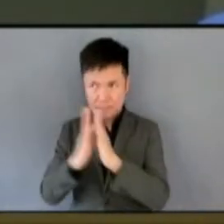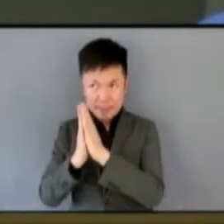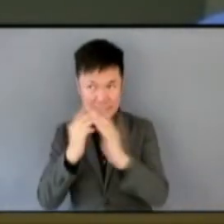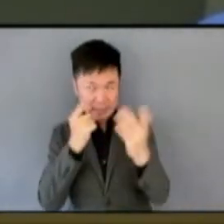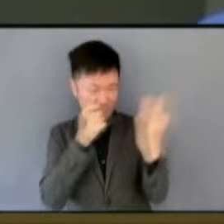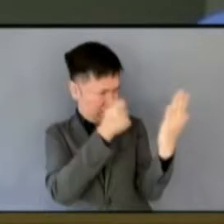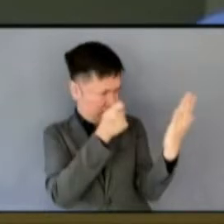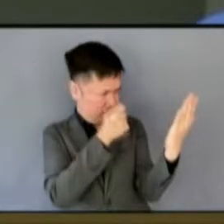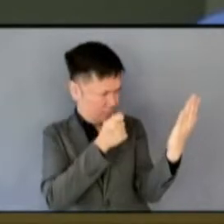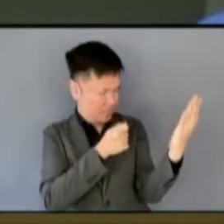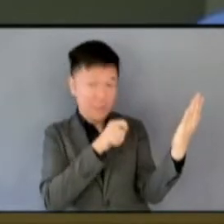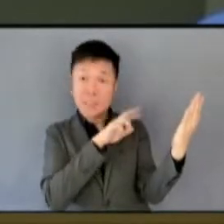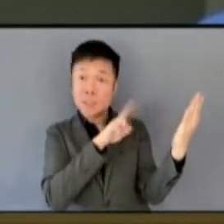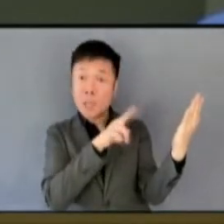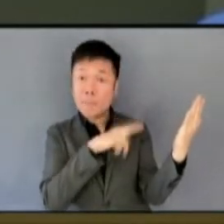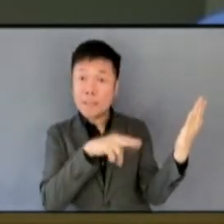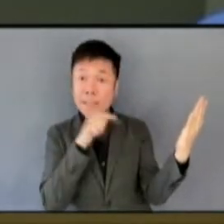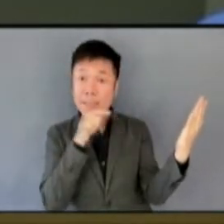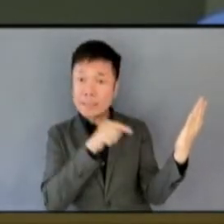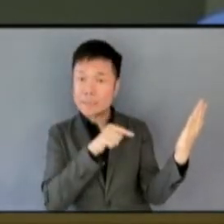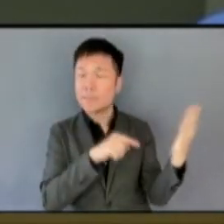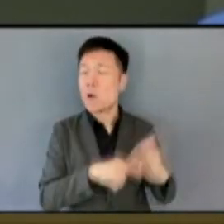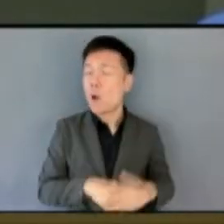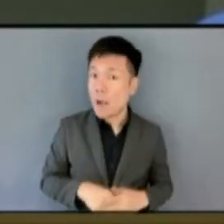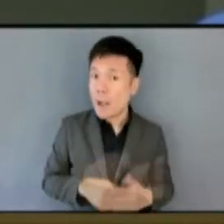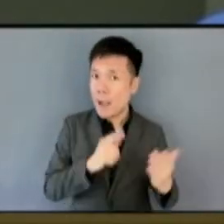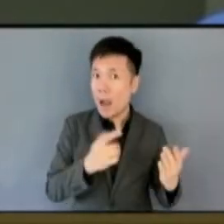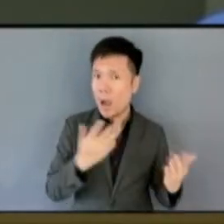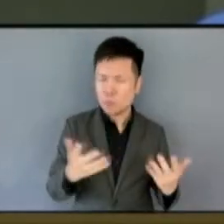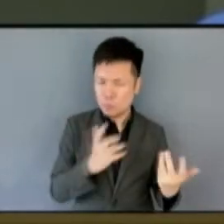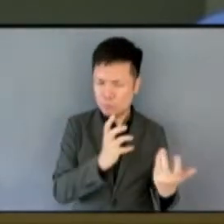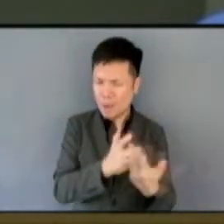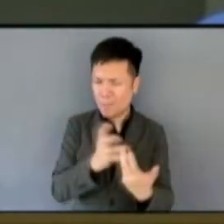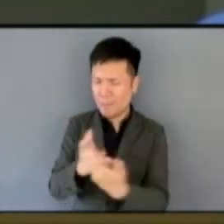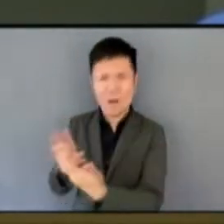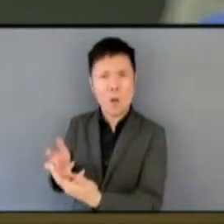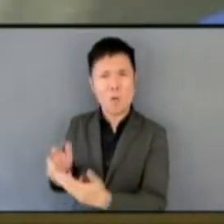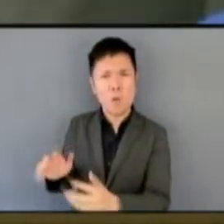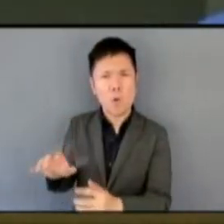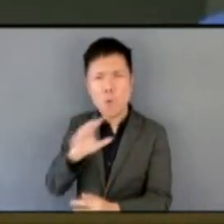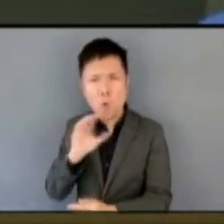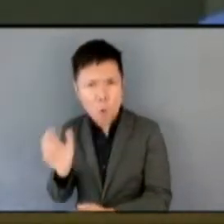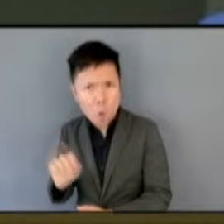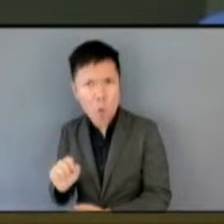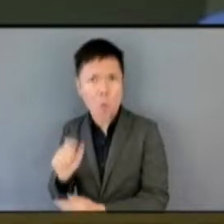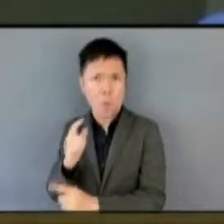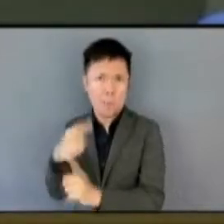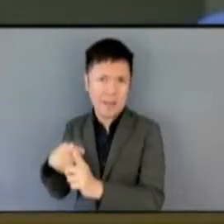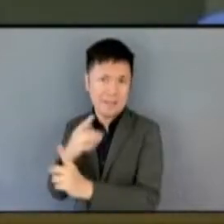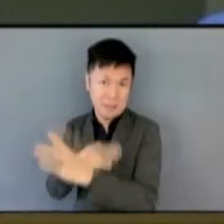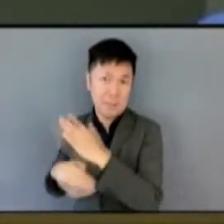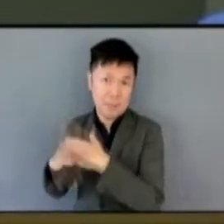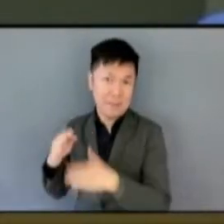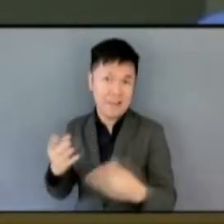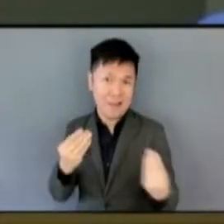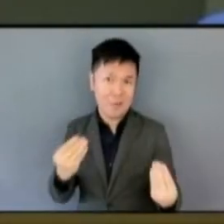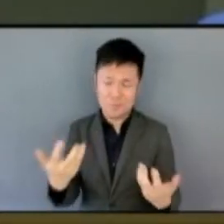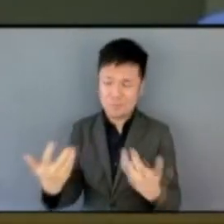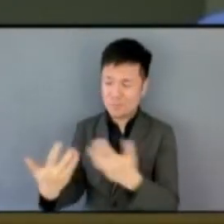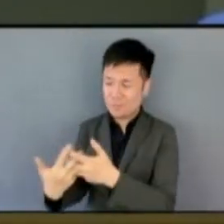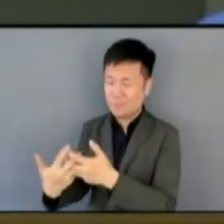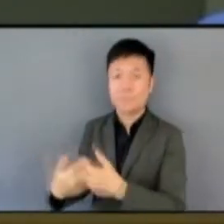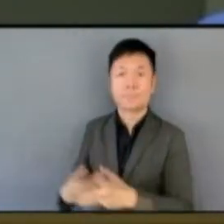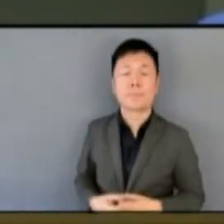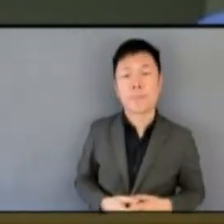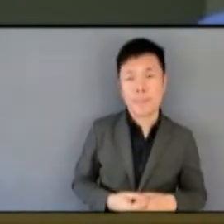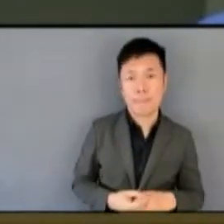policies and that address the needs of all generations, including older persons with disabilities. We specifically call